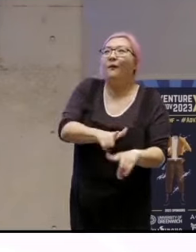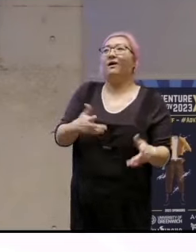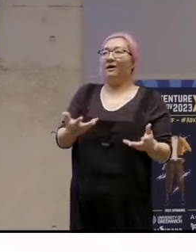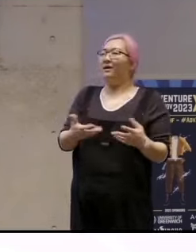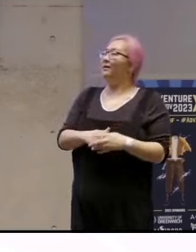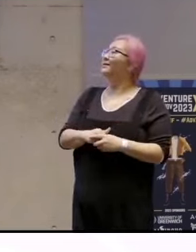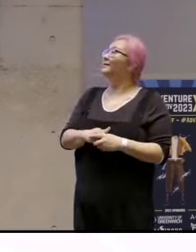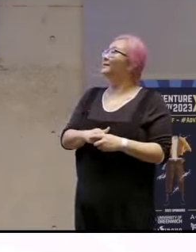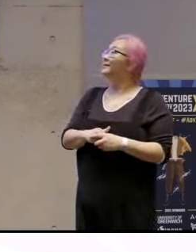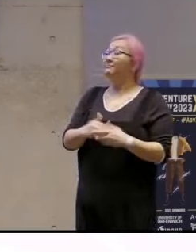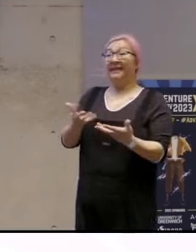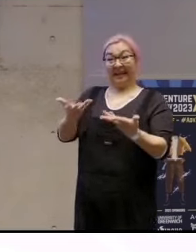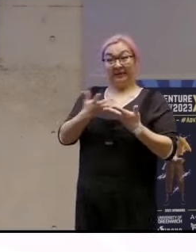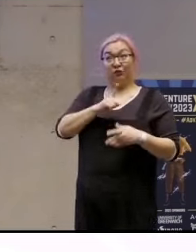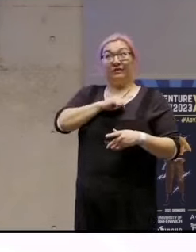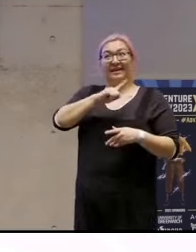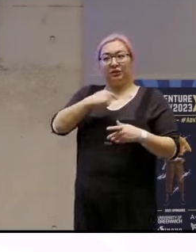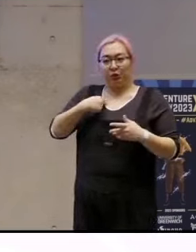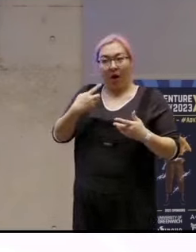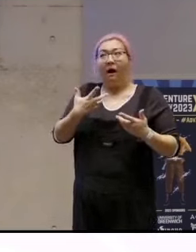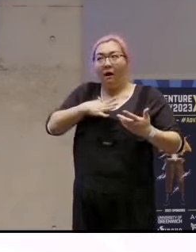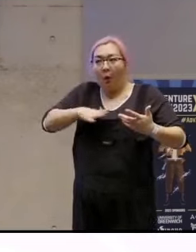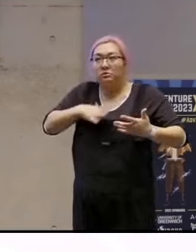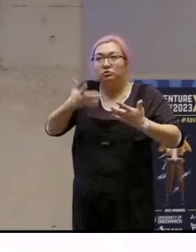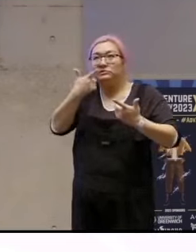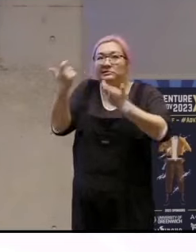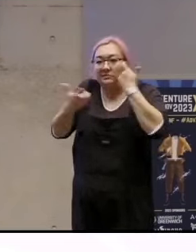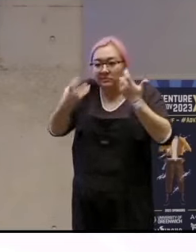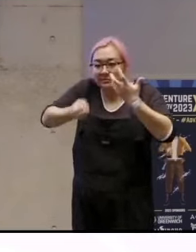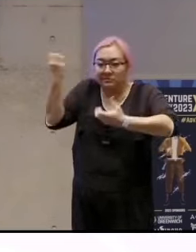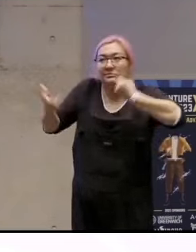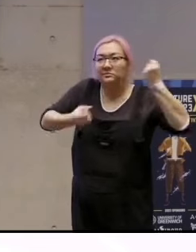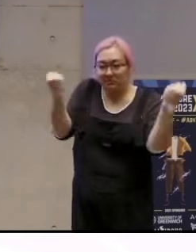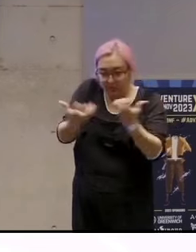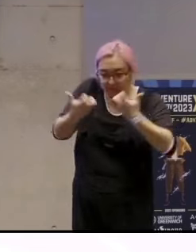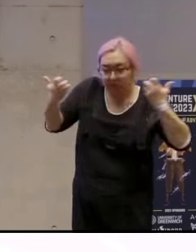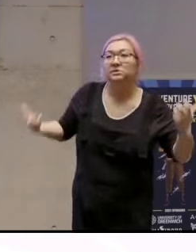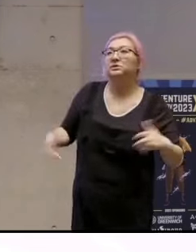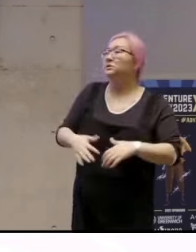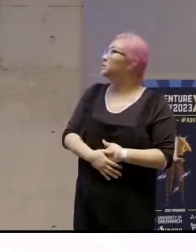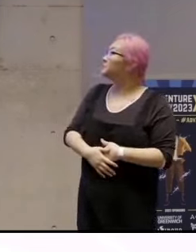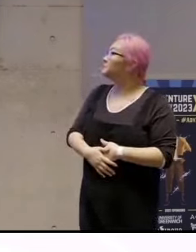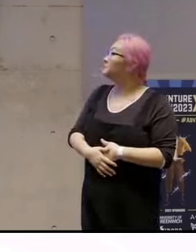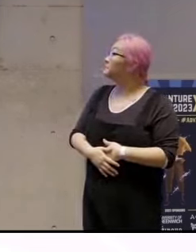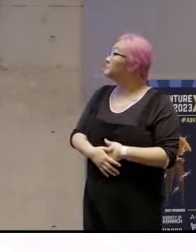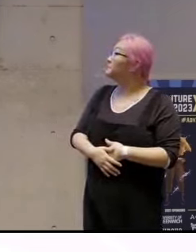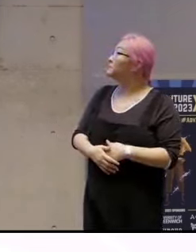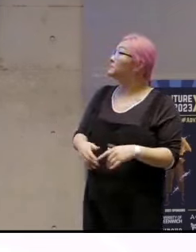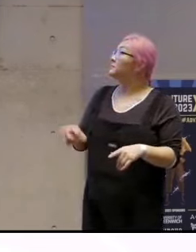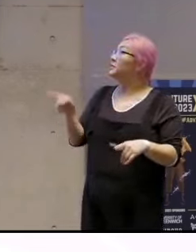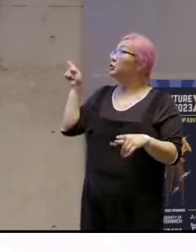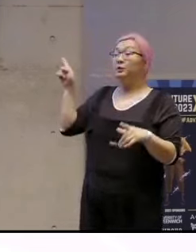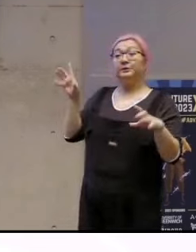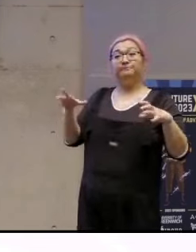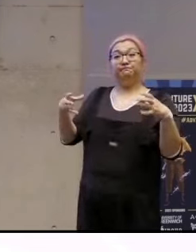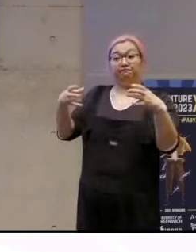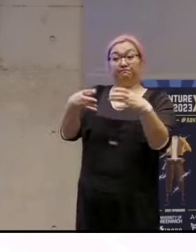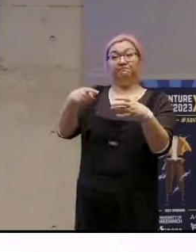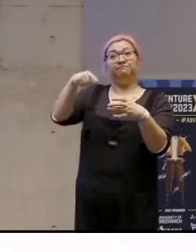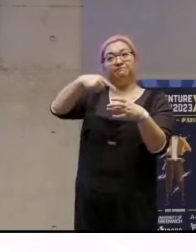particular route. So this is a photo of the Agoji warrior women of the Dahomey Kingdom, which is modern